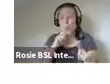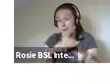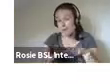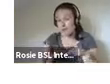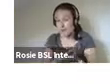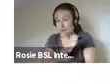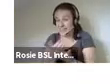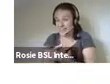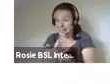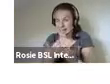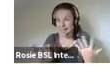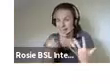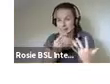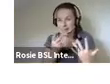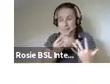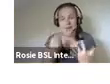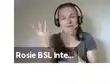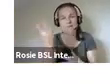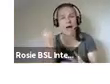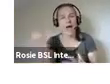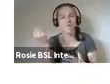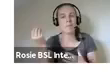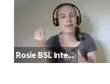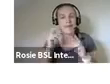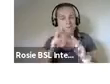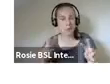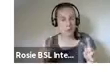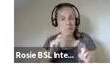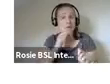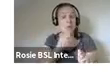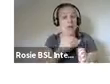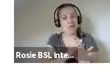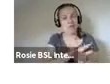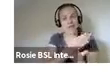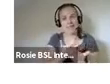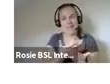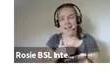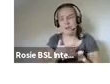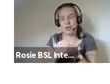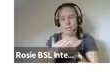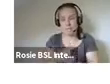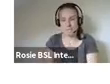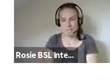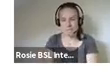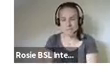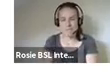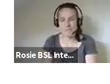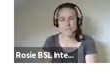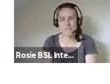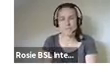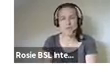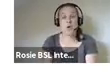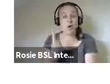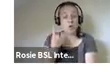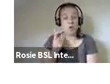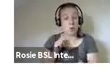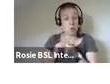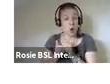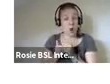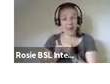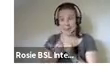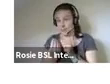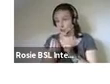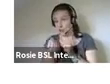can for our Arabic viewers. We'll get them translated and shared as well. So while my colleagues are just finishing checking